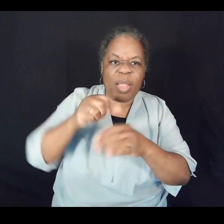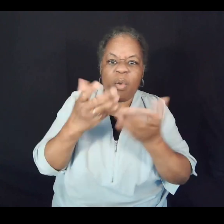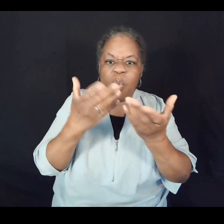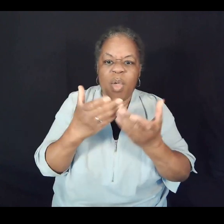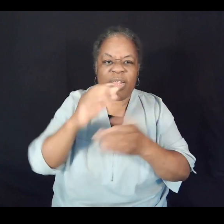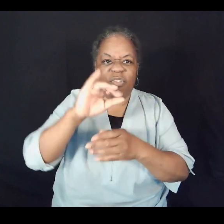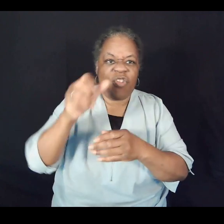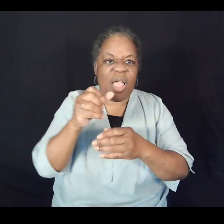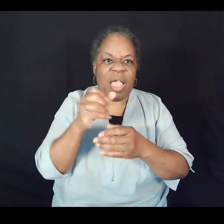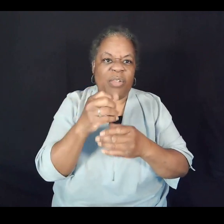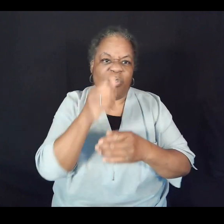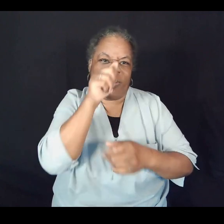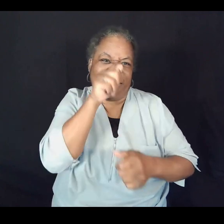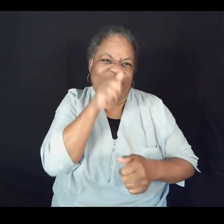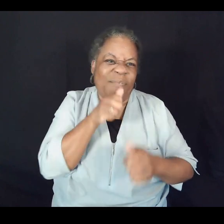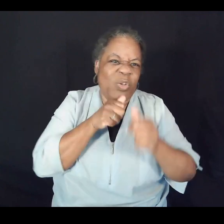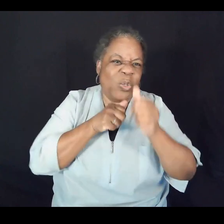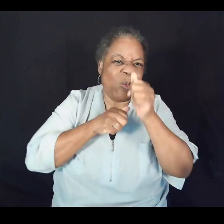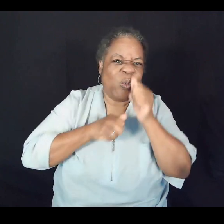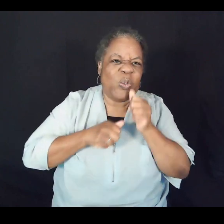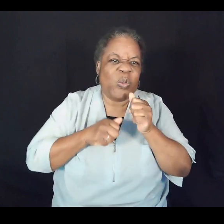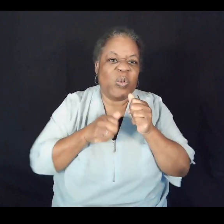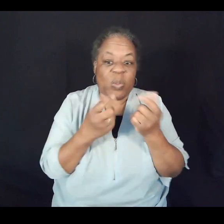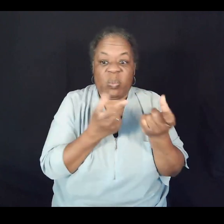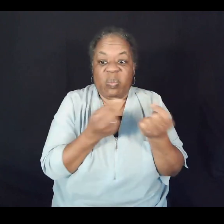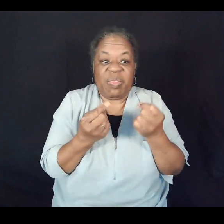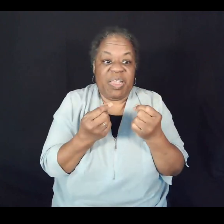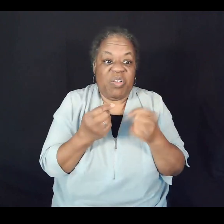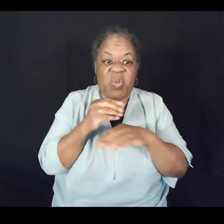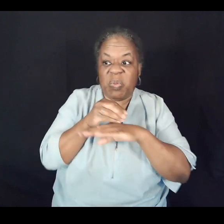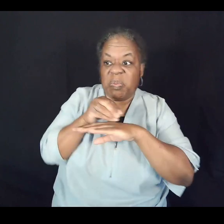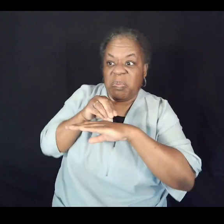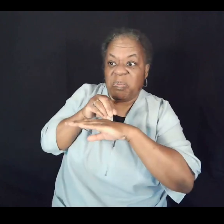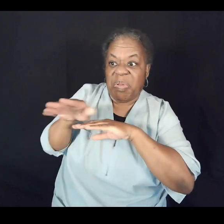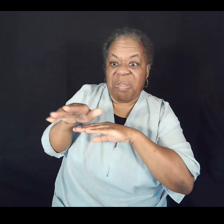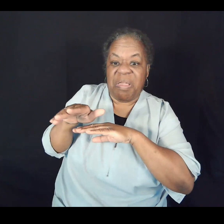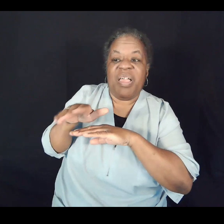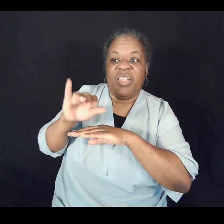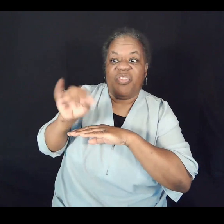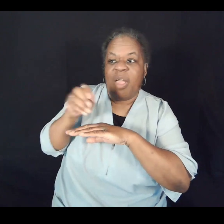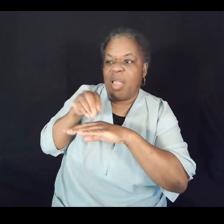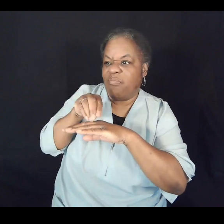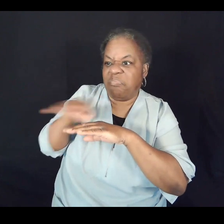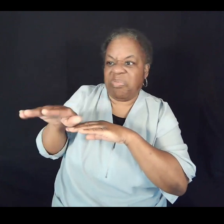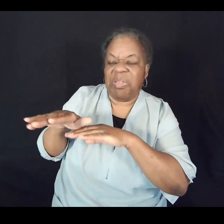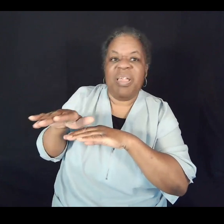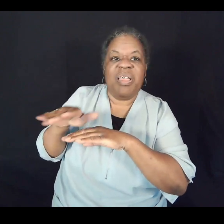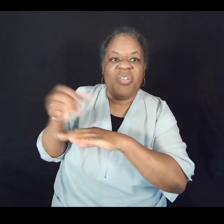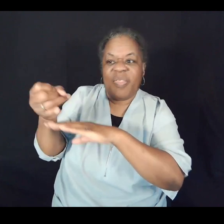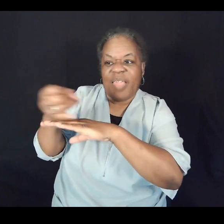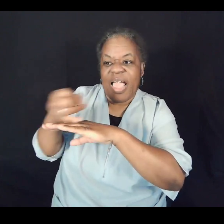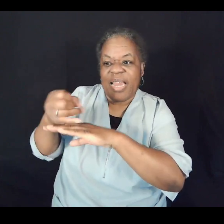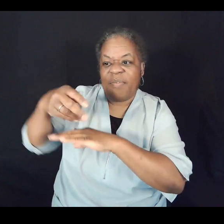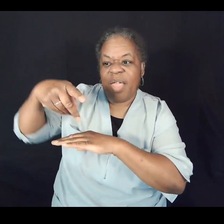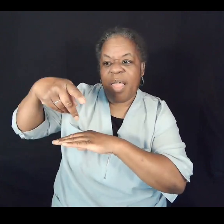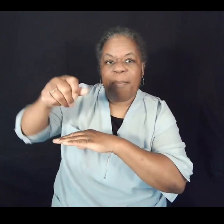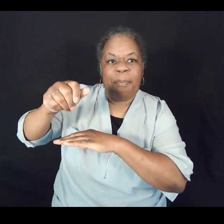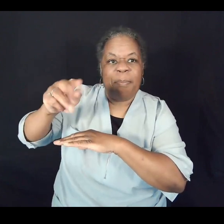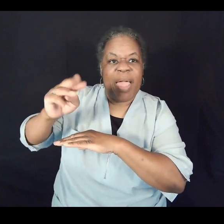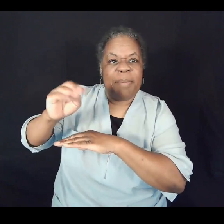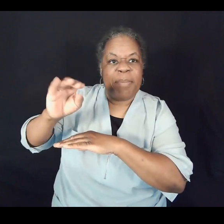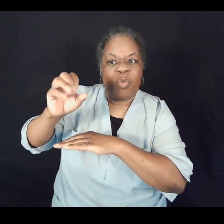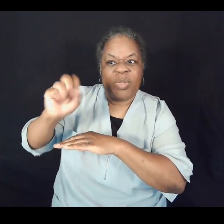survived. And so they exiled him to the prisoner island of Patmos. Think of it like as an ancient